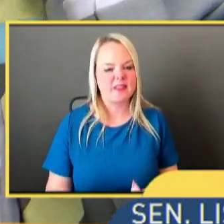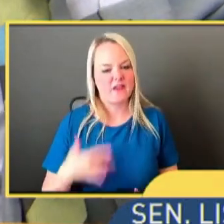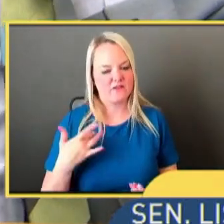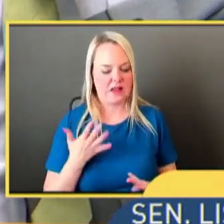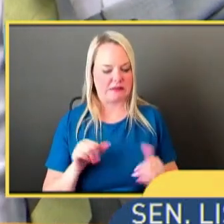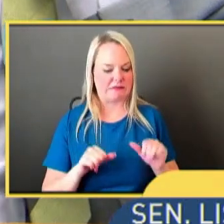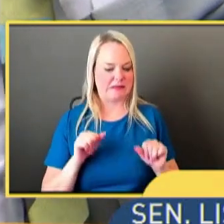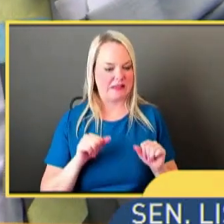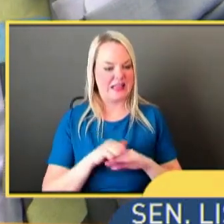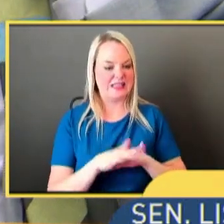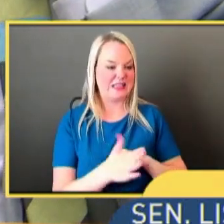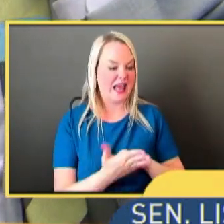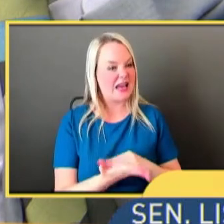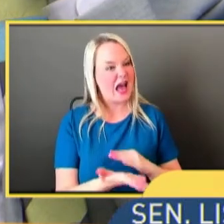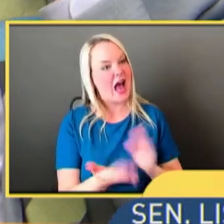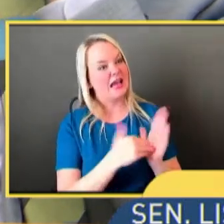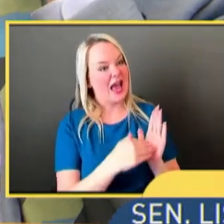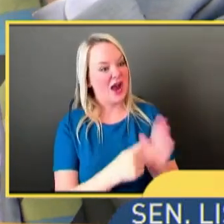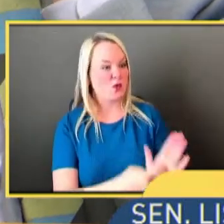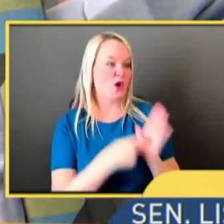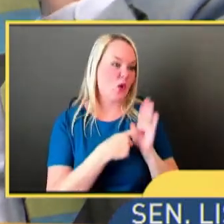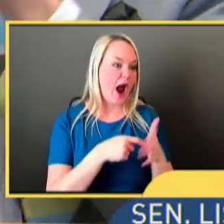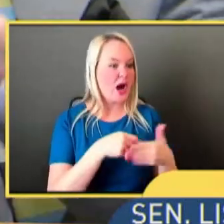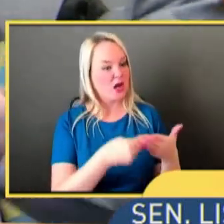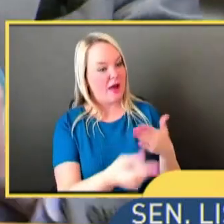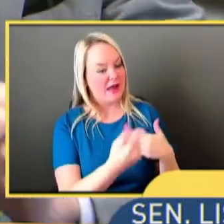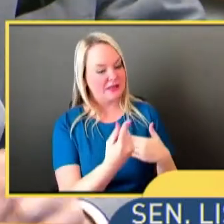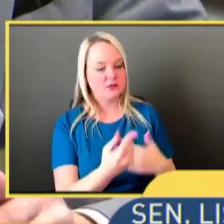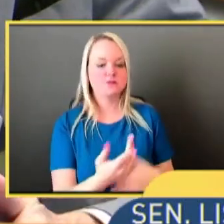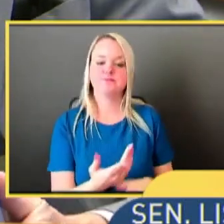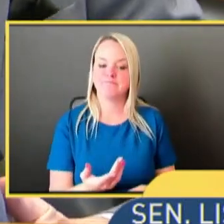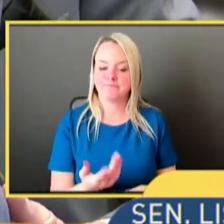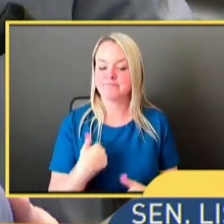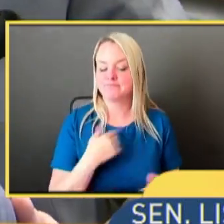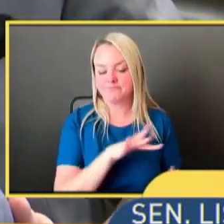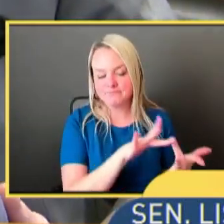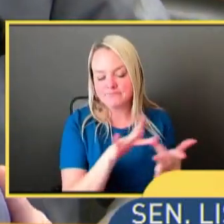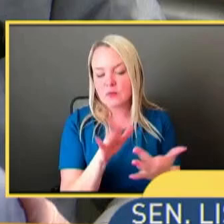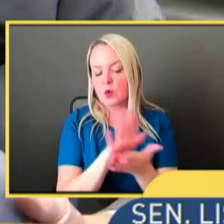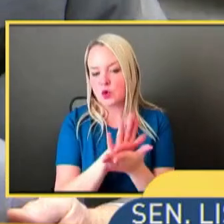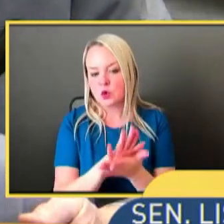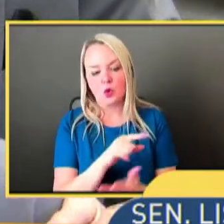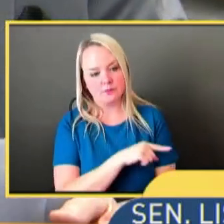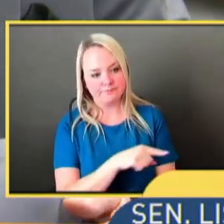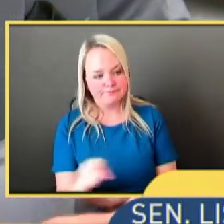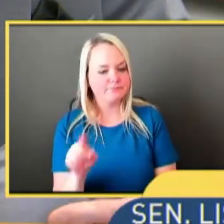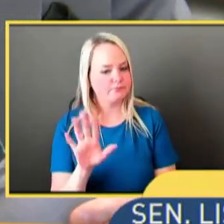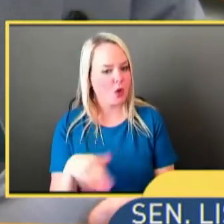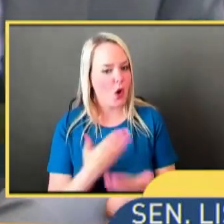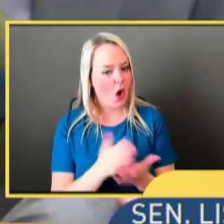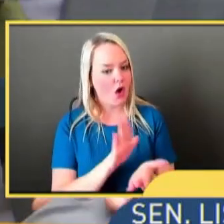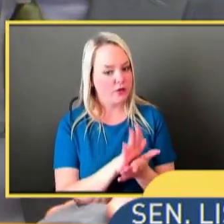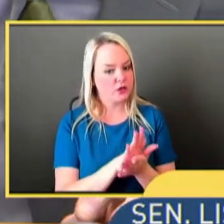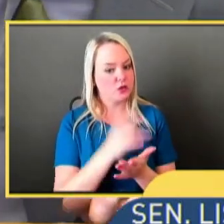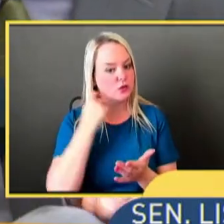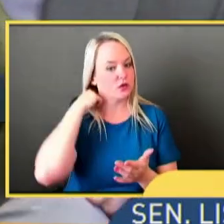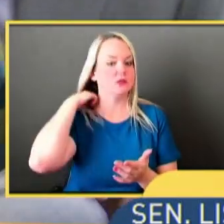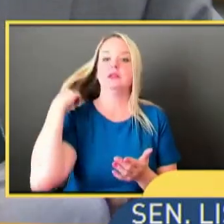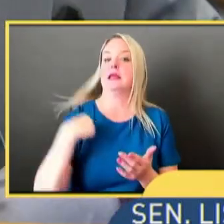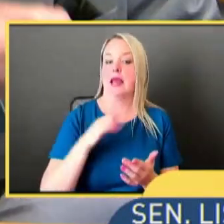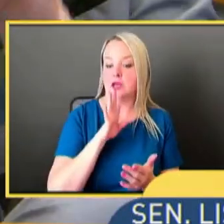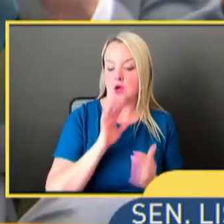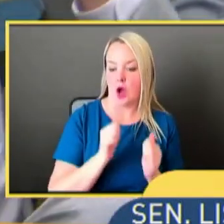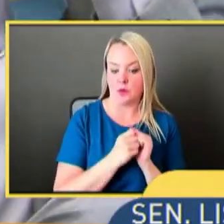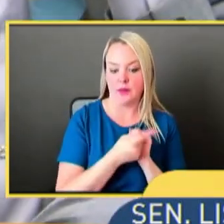Wellman sponsored the bill on behalf of students from Lake Washington High School. Almost all the schools, all the schools that I spoke with,